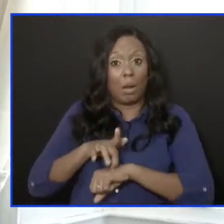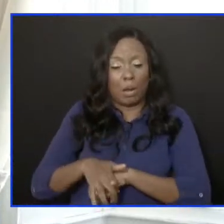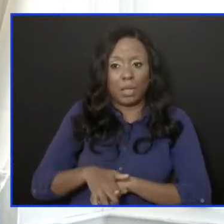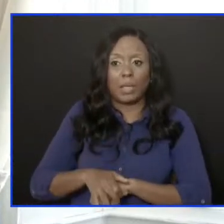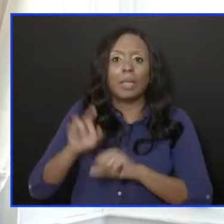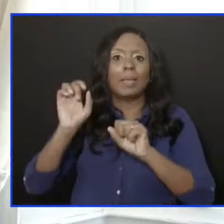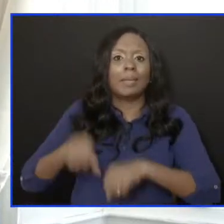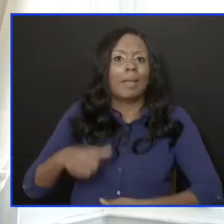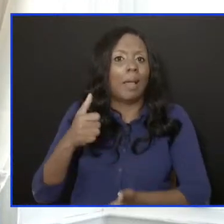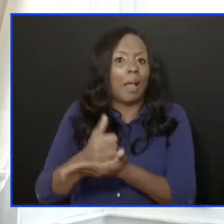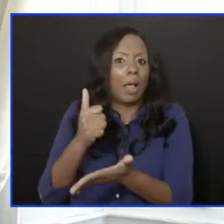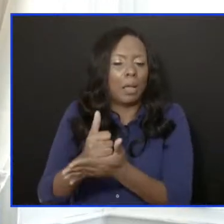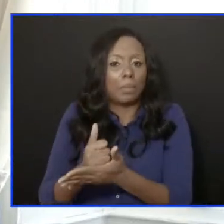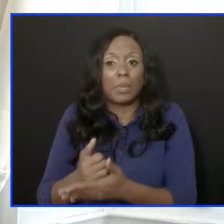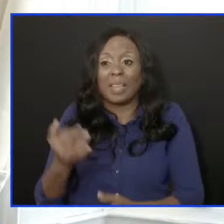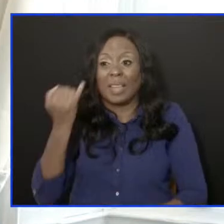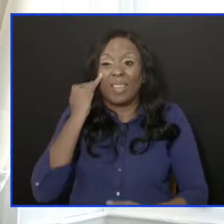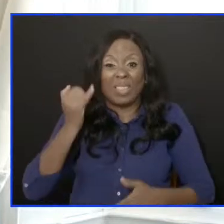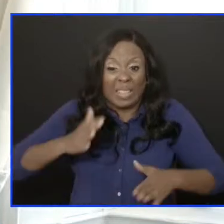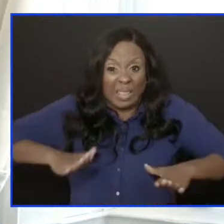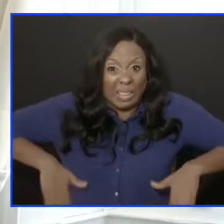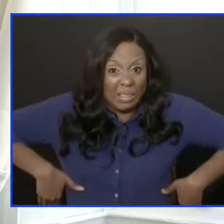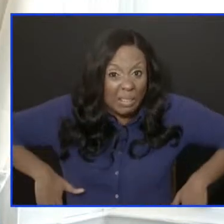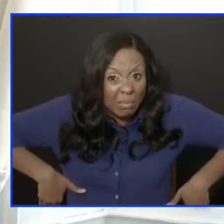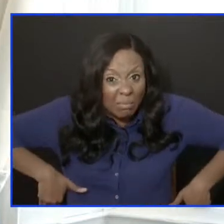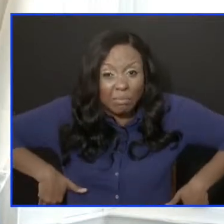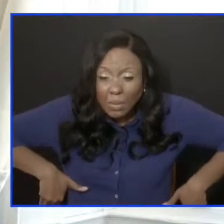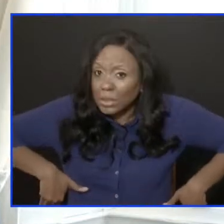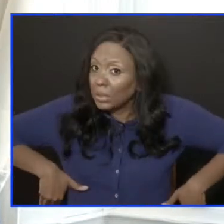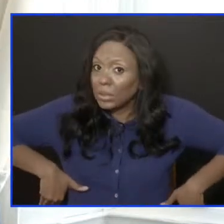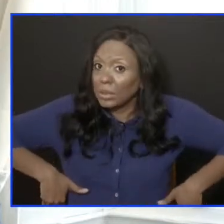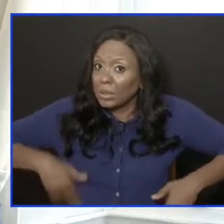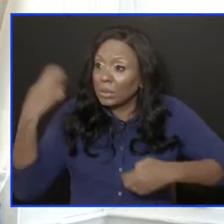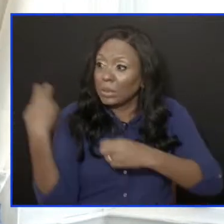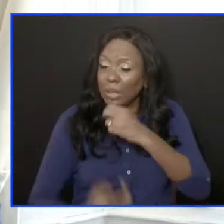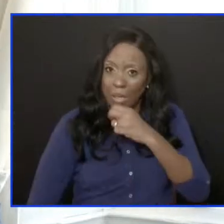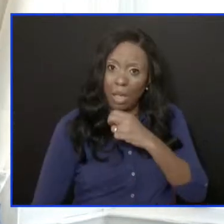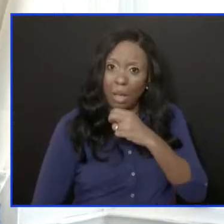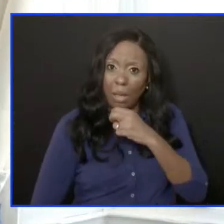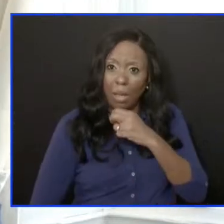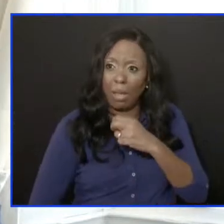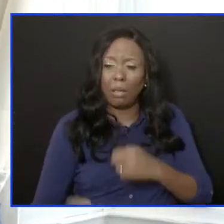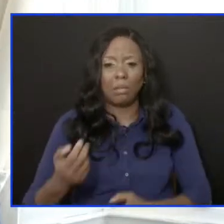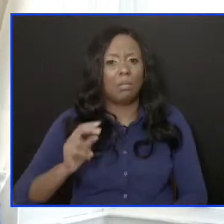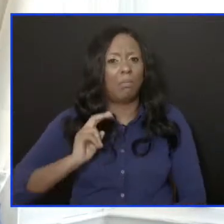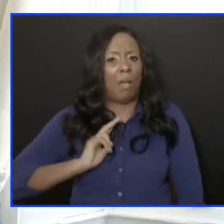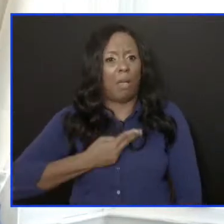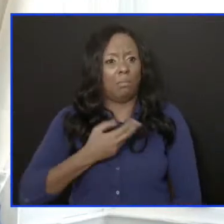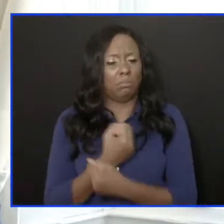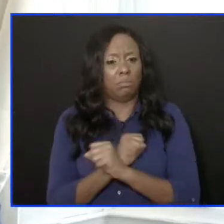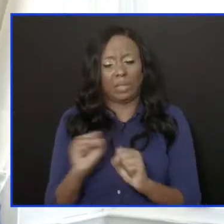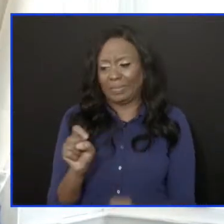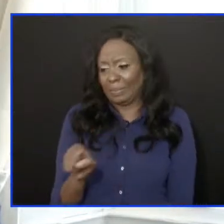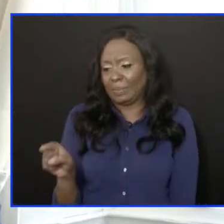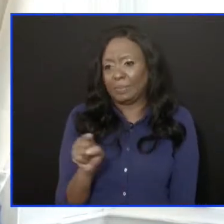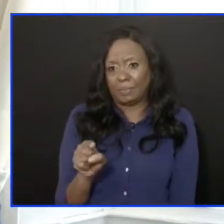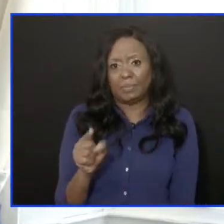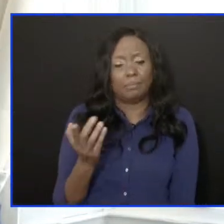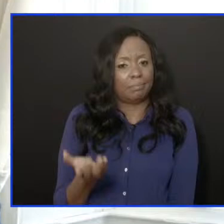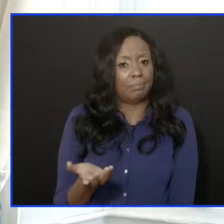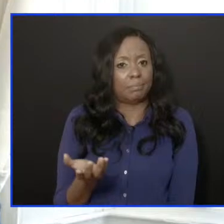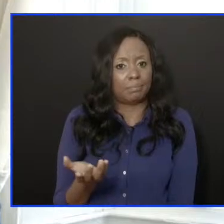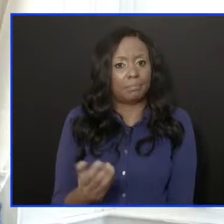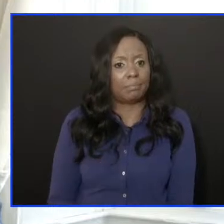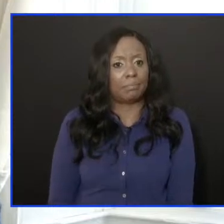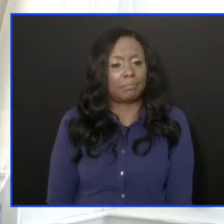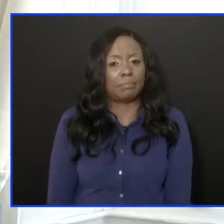you get them to us late, it is very, very, very, very difficult for us to save them. That's just a